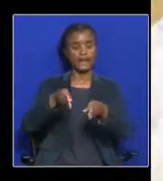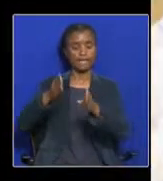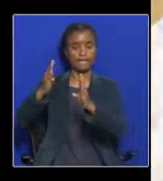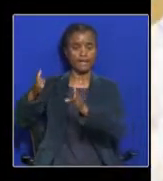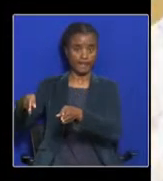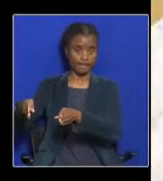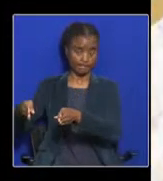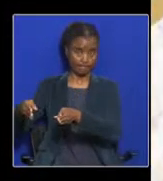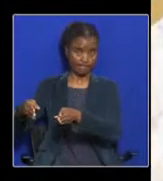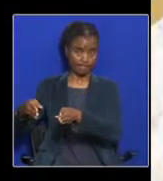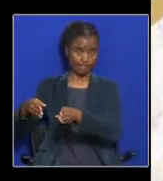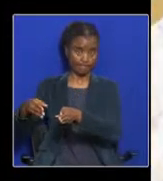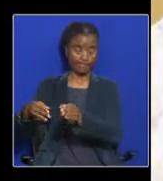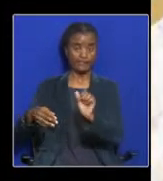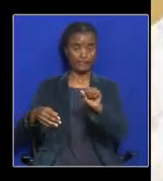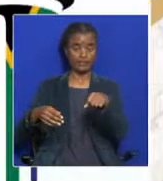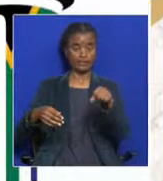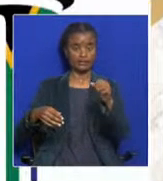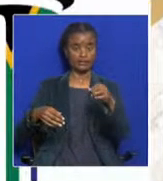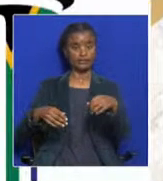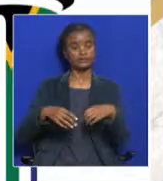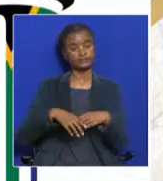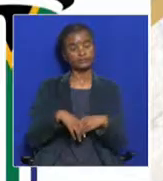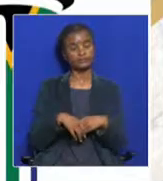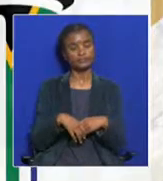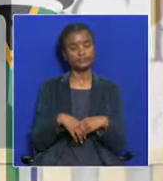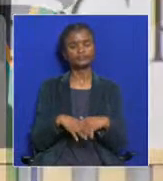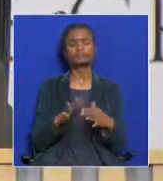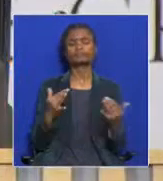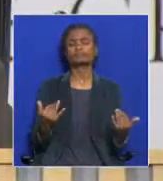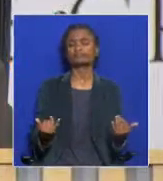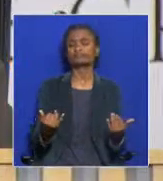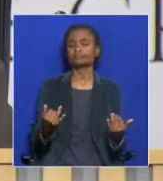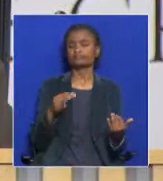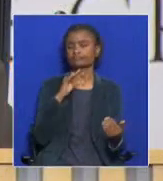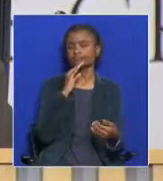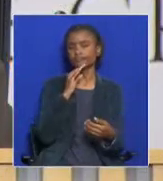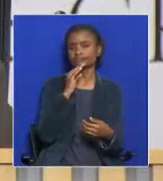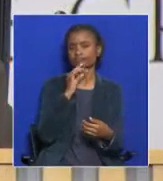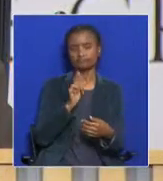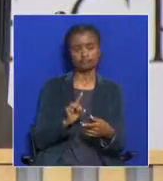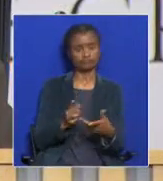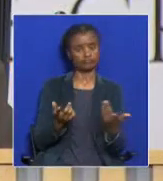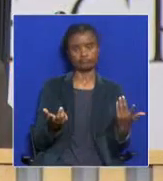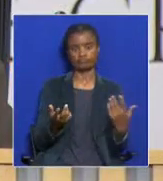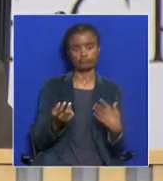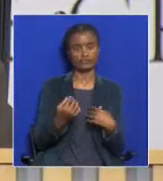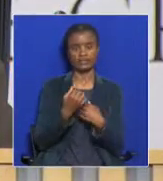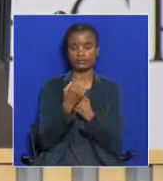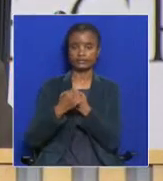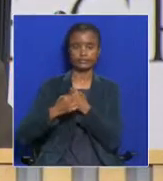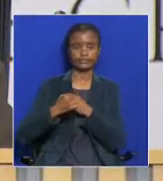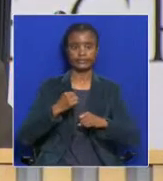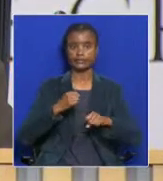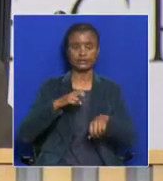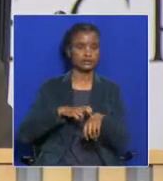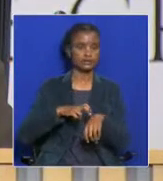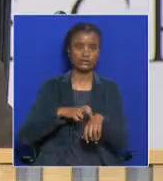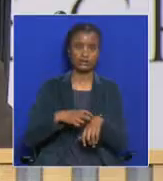Yes, Commissioner. Okay. So technically, you don't really need the space. Yes, we're trying to do that.